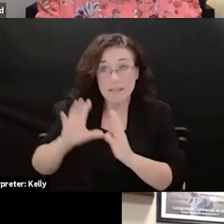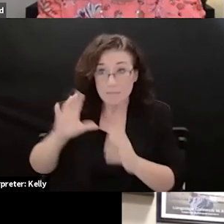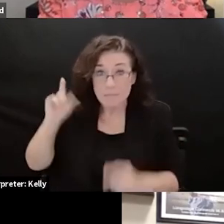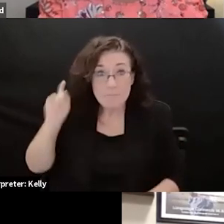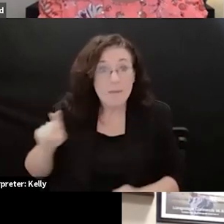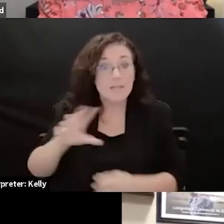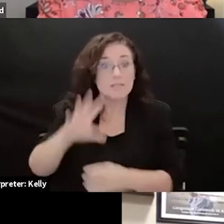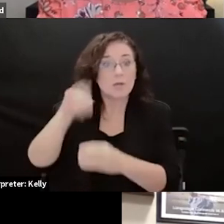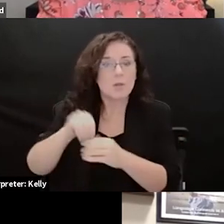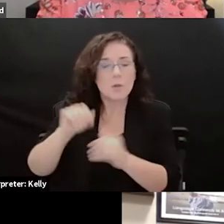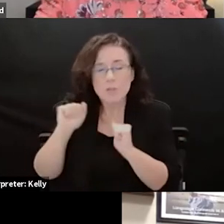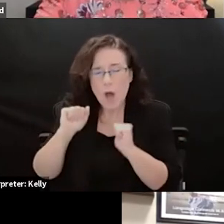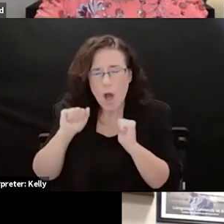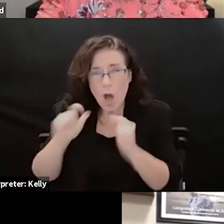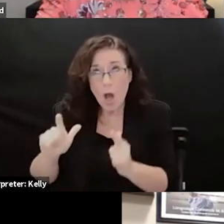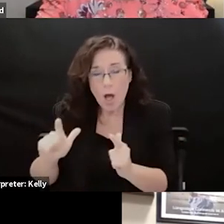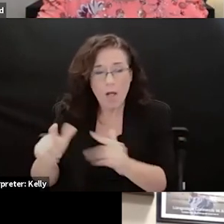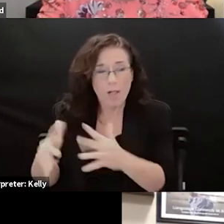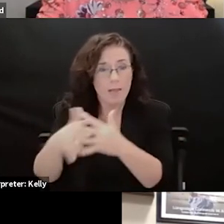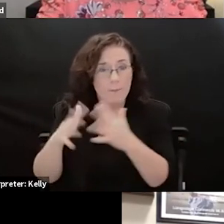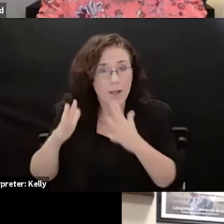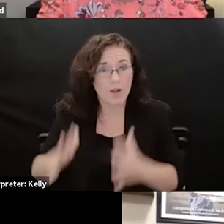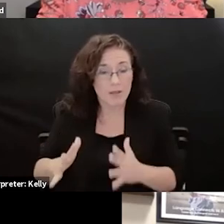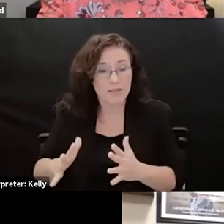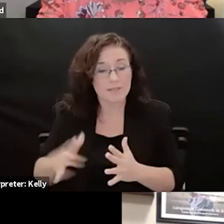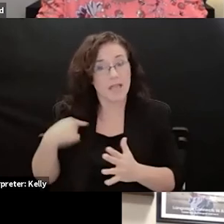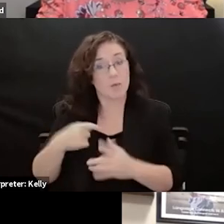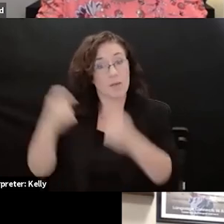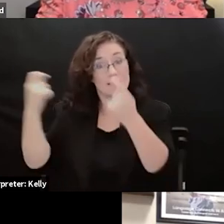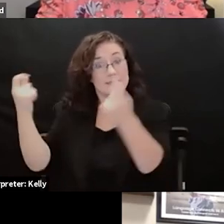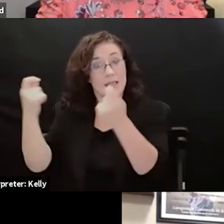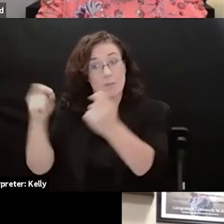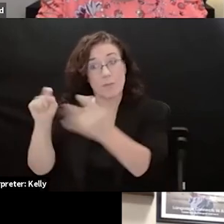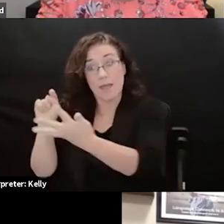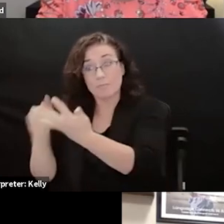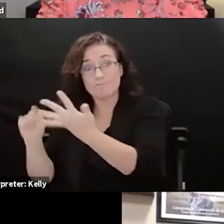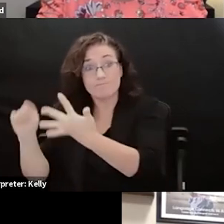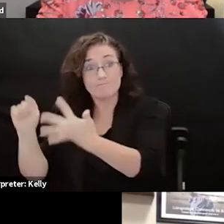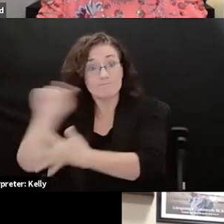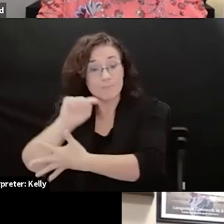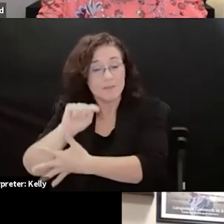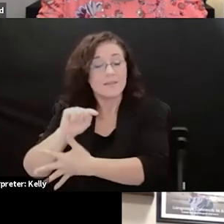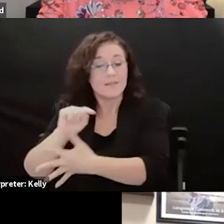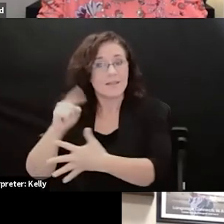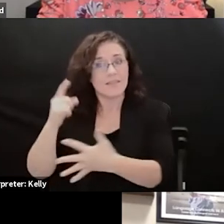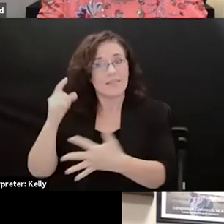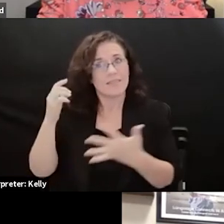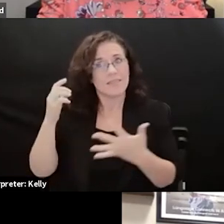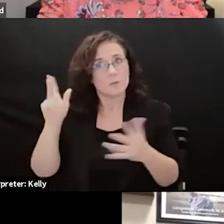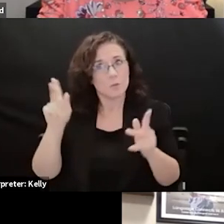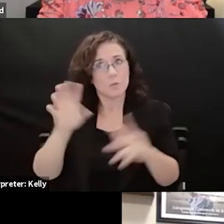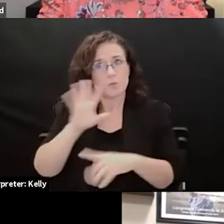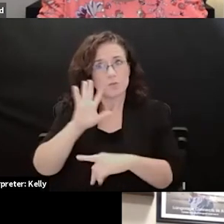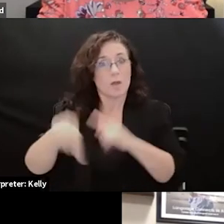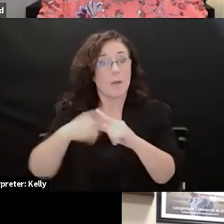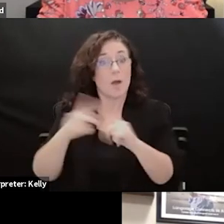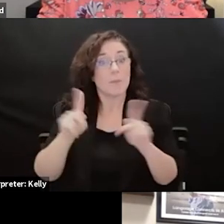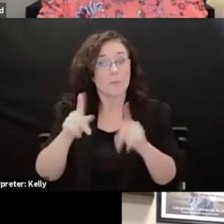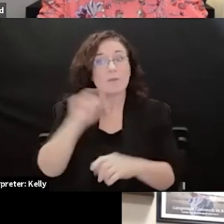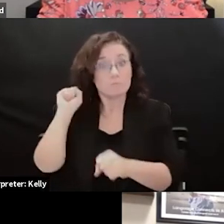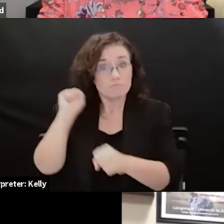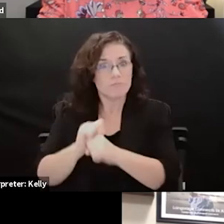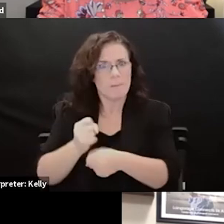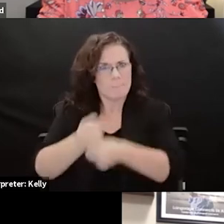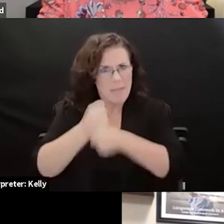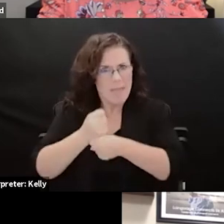this and celebrating those cultures that are not on the forefront to talk about made this america so i i i just want to